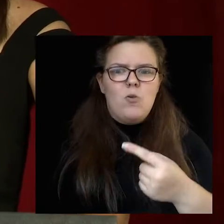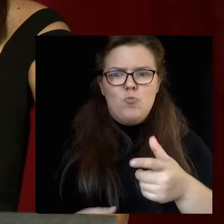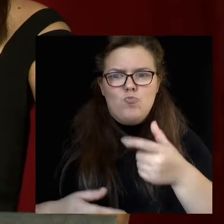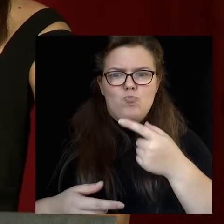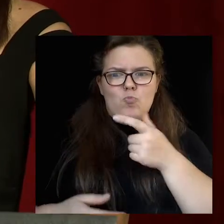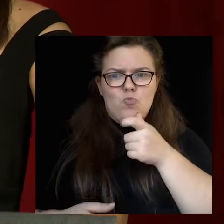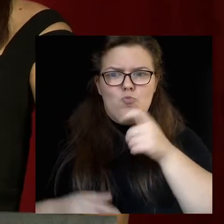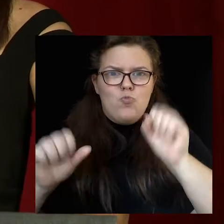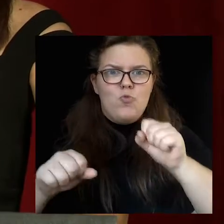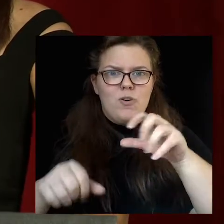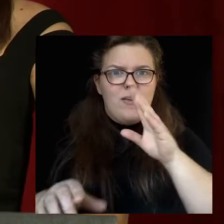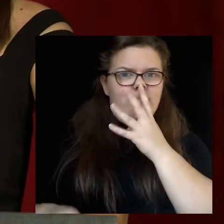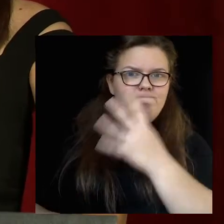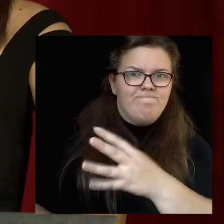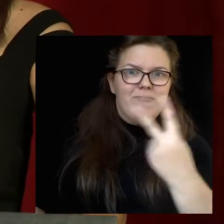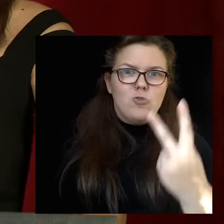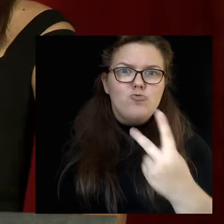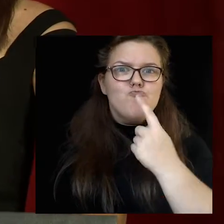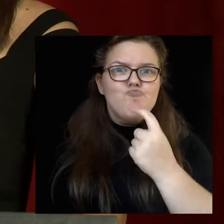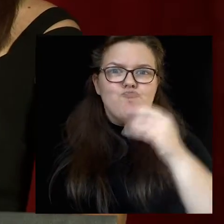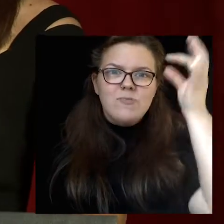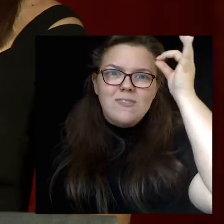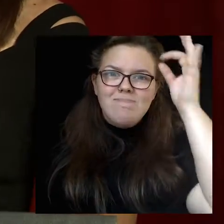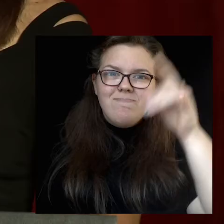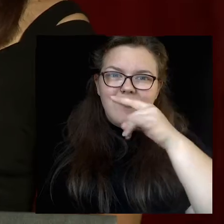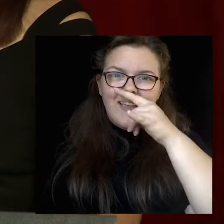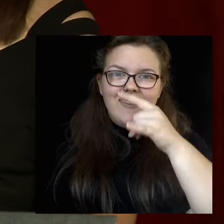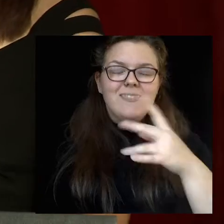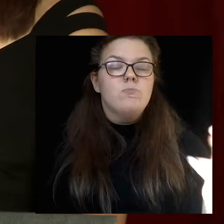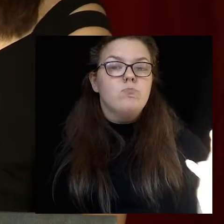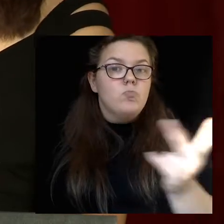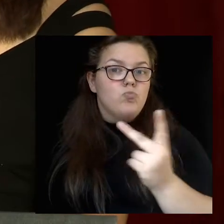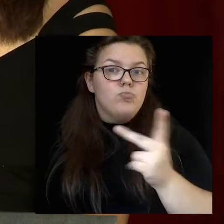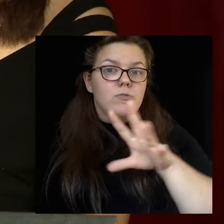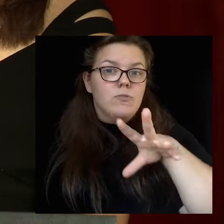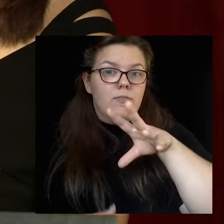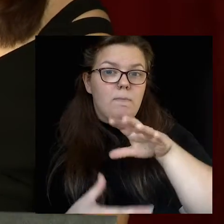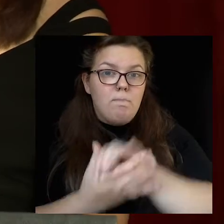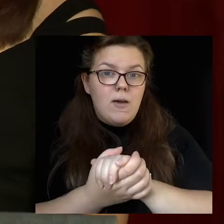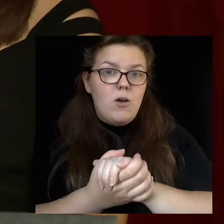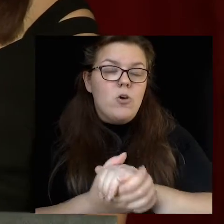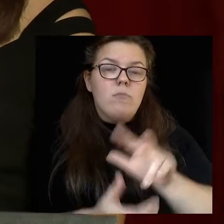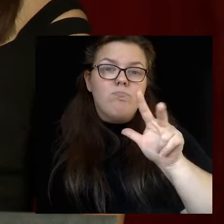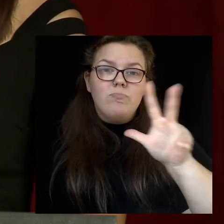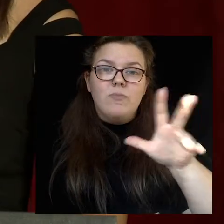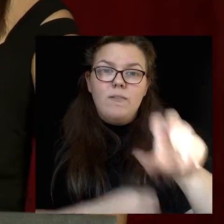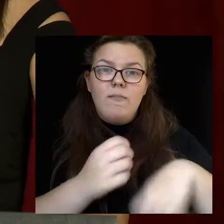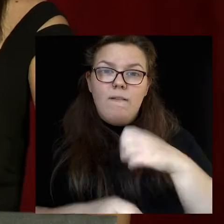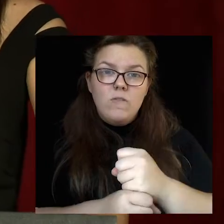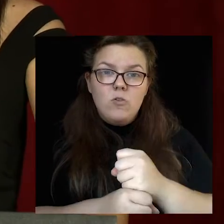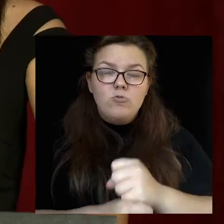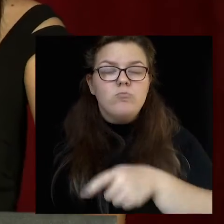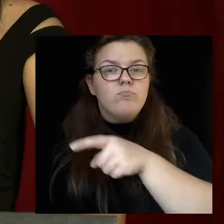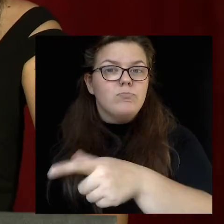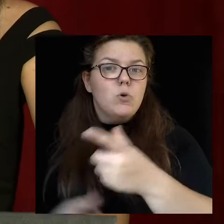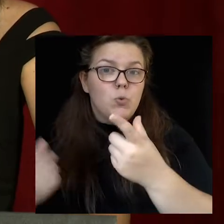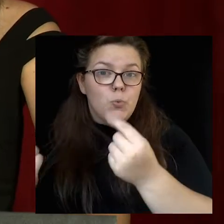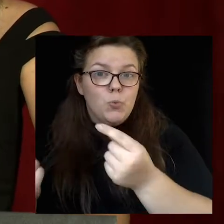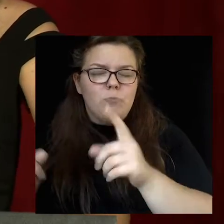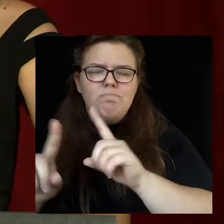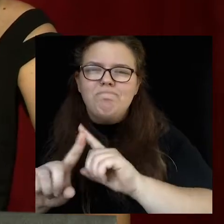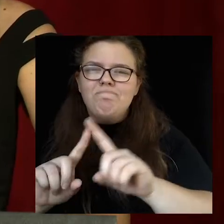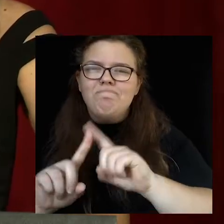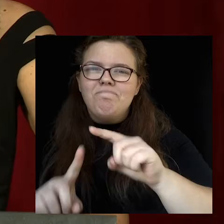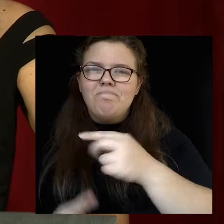could resist 2 little red-headed kids? Pierre and Joy have been married for 35 years. Pierre spends his